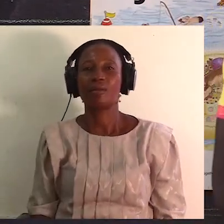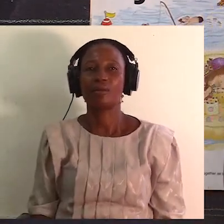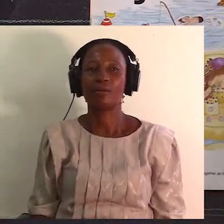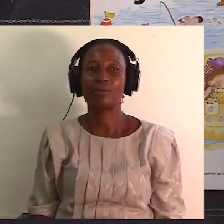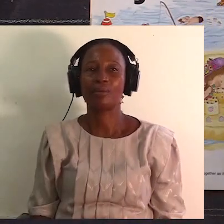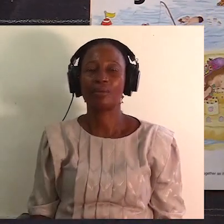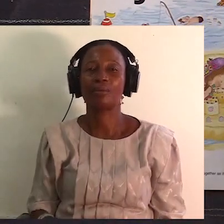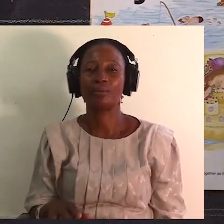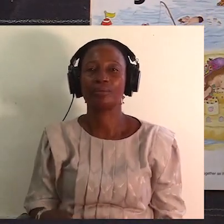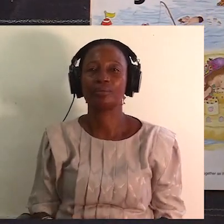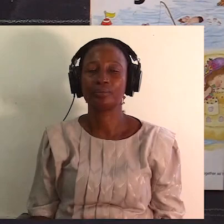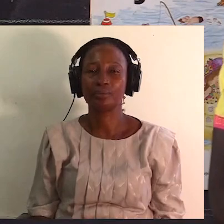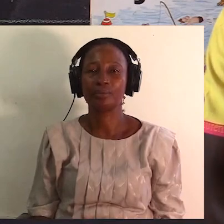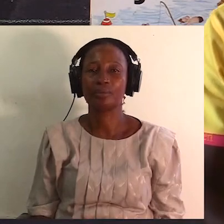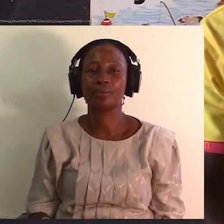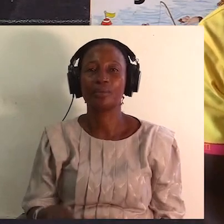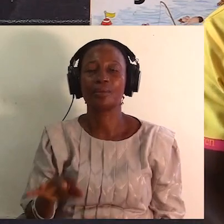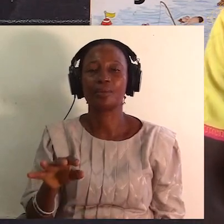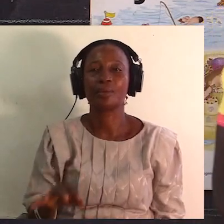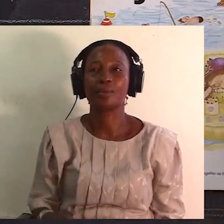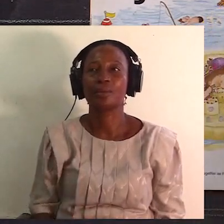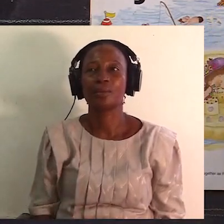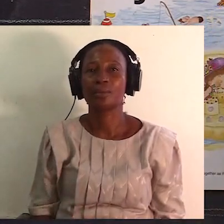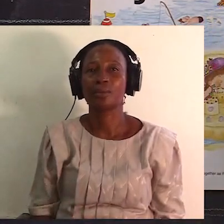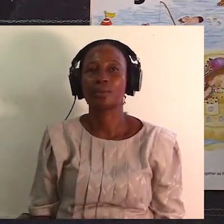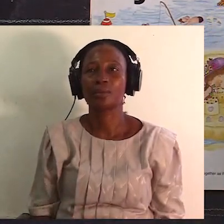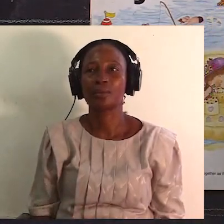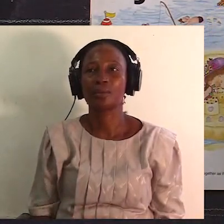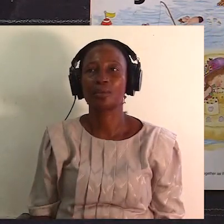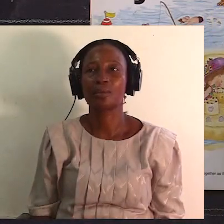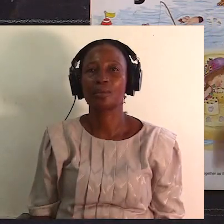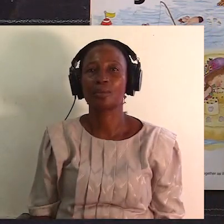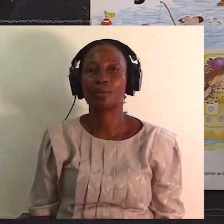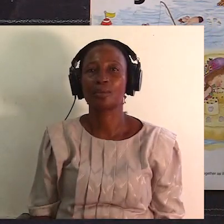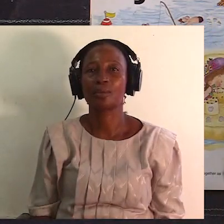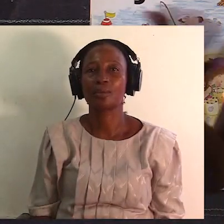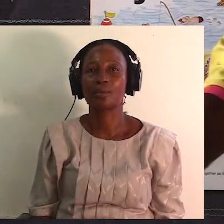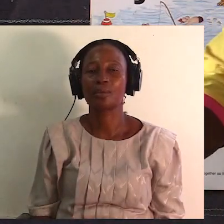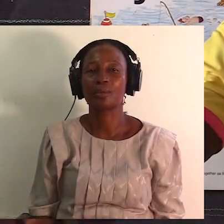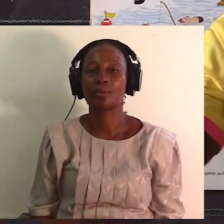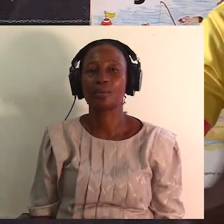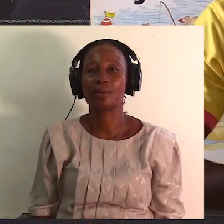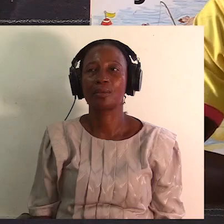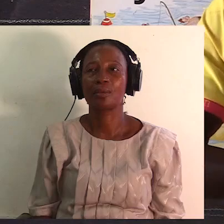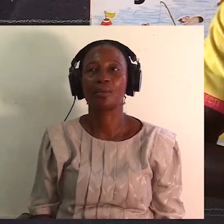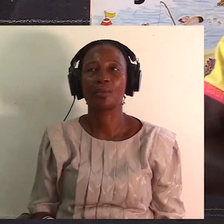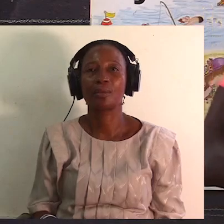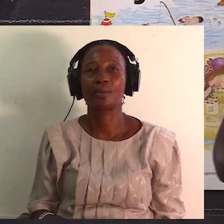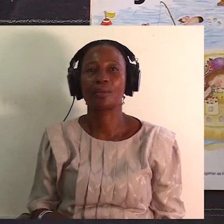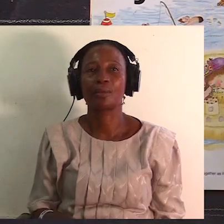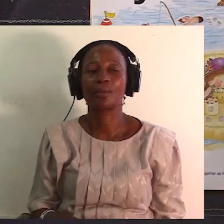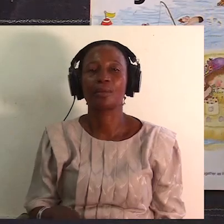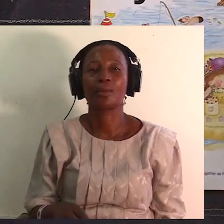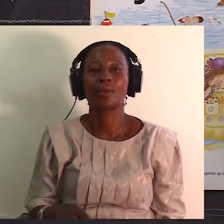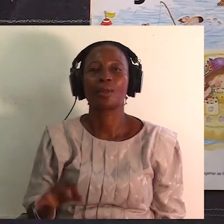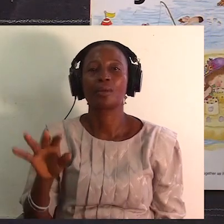Good. Leaf. Leaf. Good. So it doesn't mean that the sound will come at the